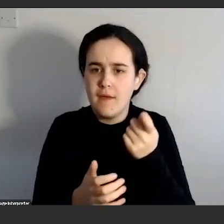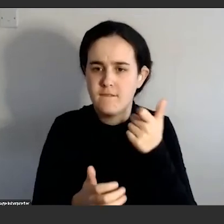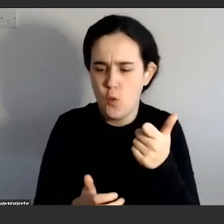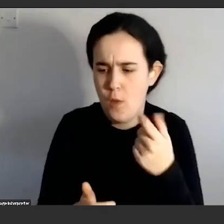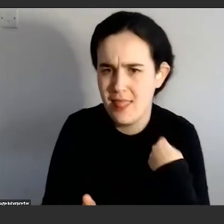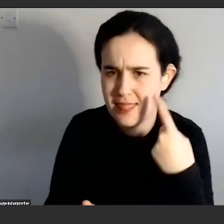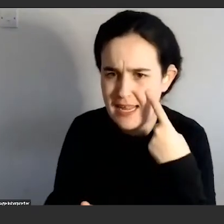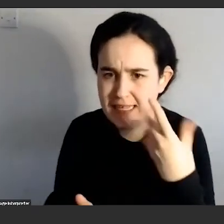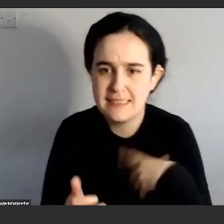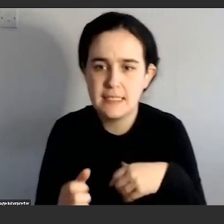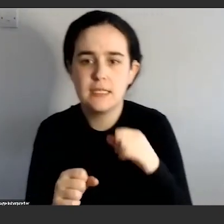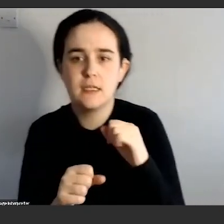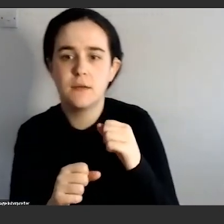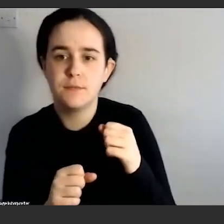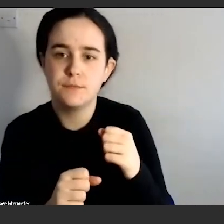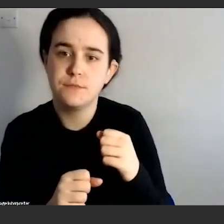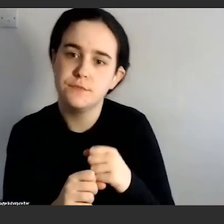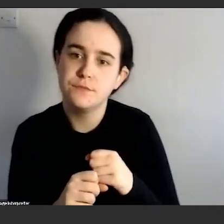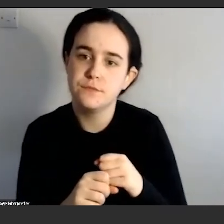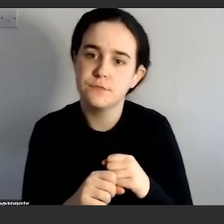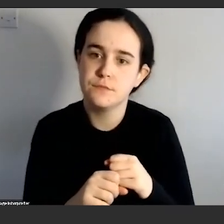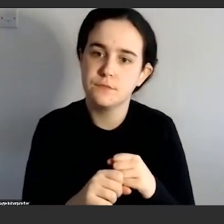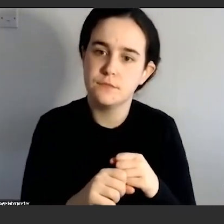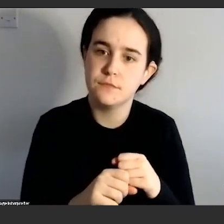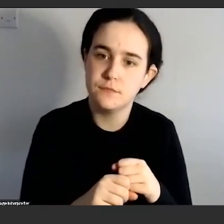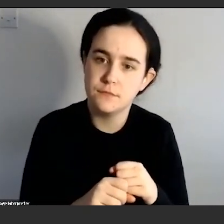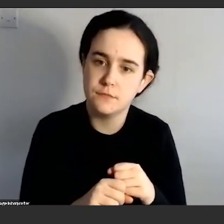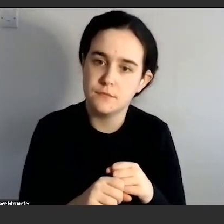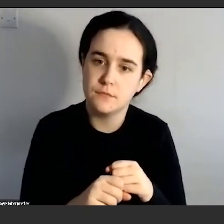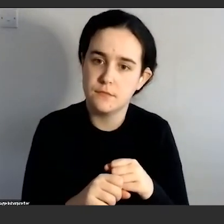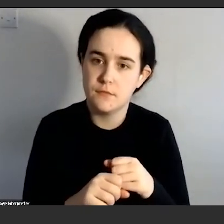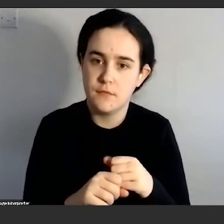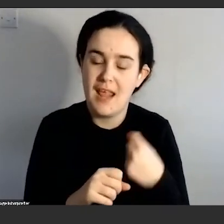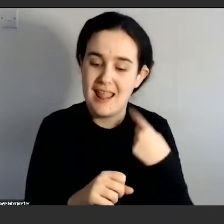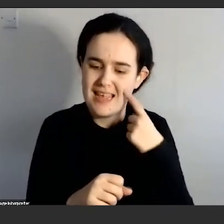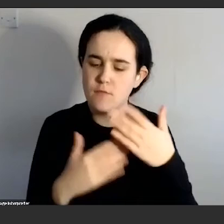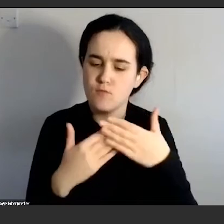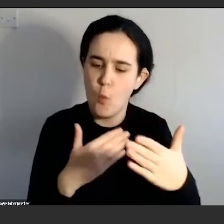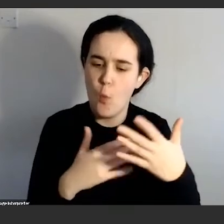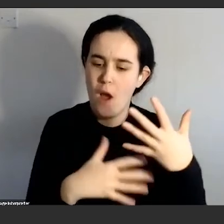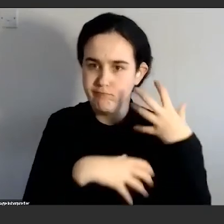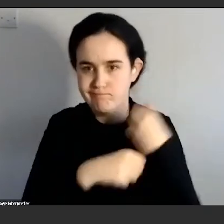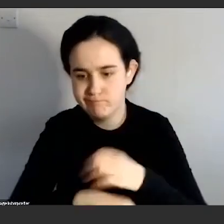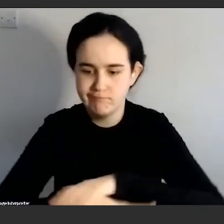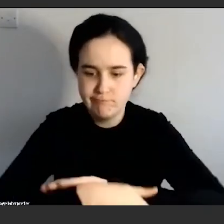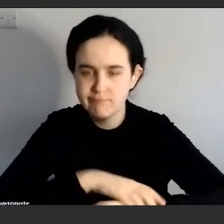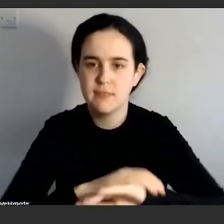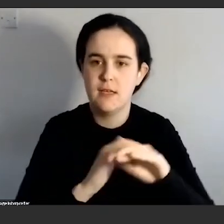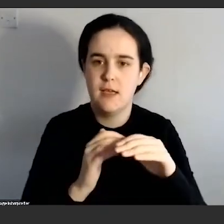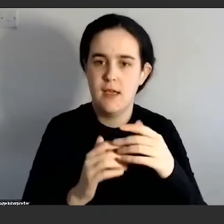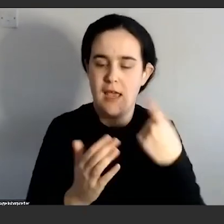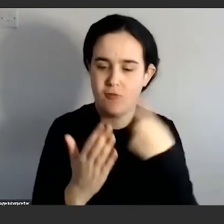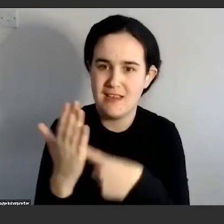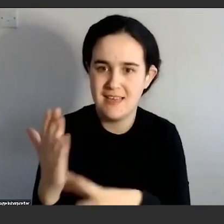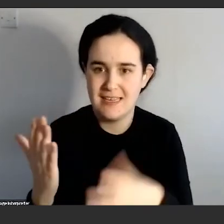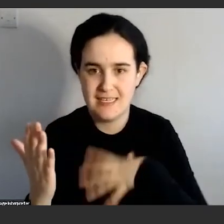course, the negative attitudes I have faced among some health professionals. So, and one thing I also want us to also understand